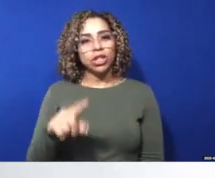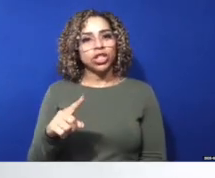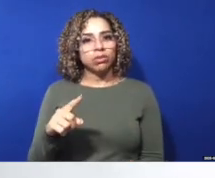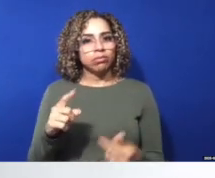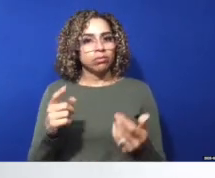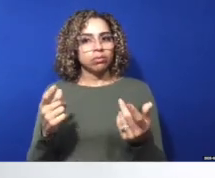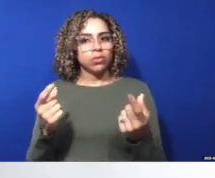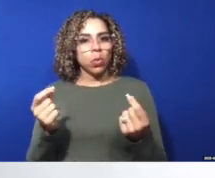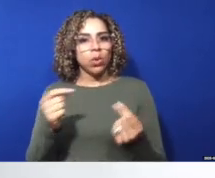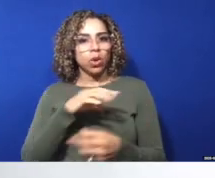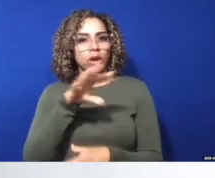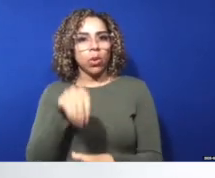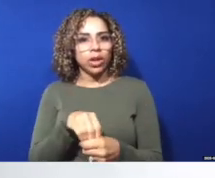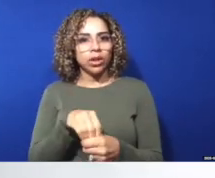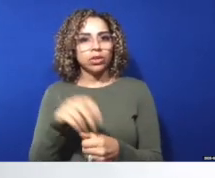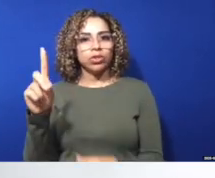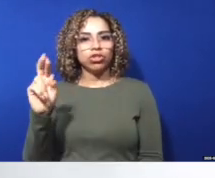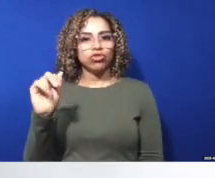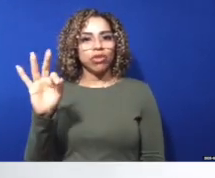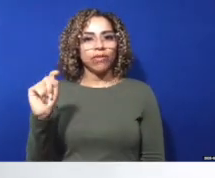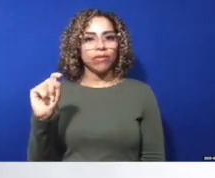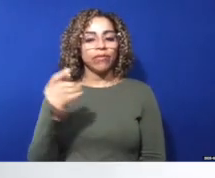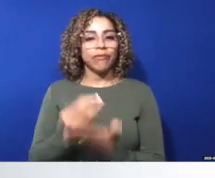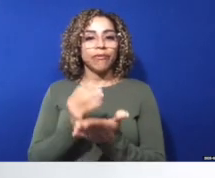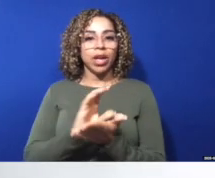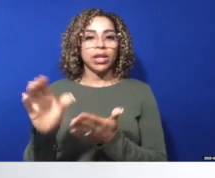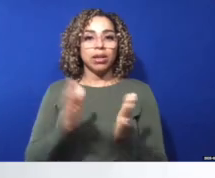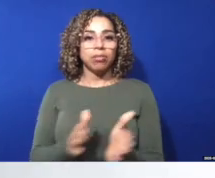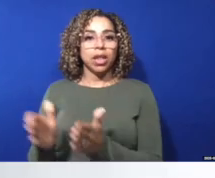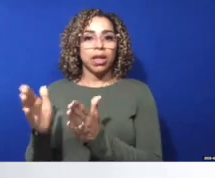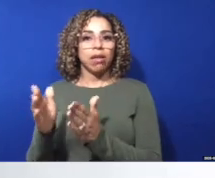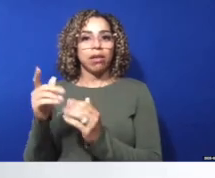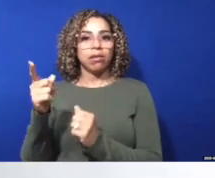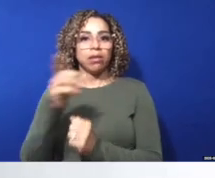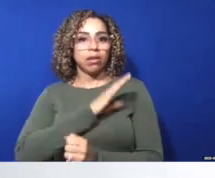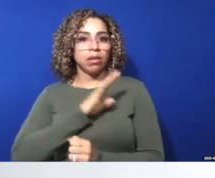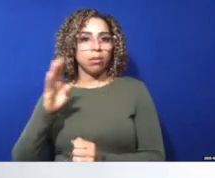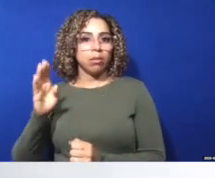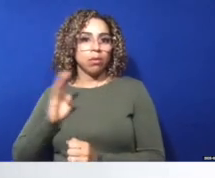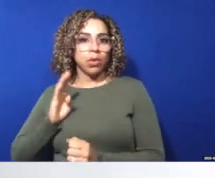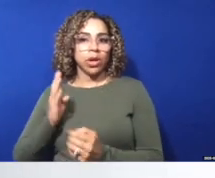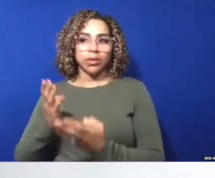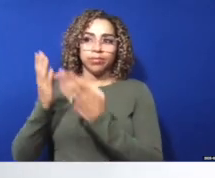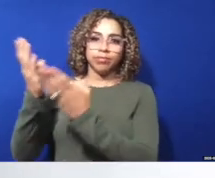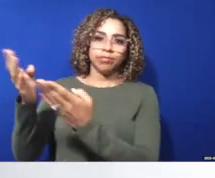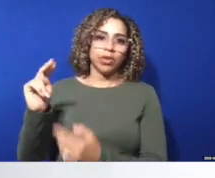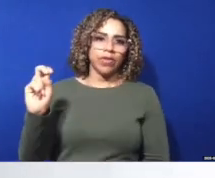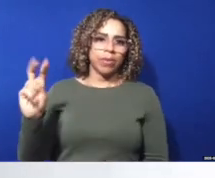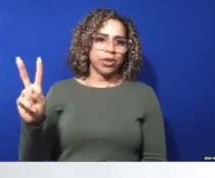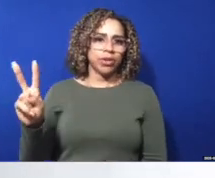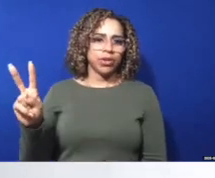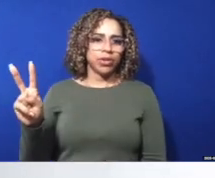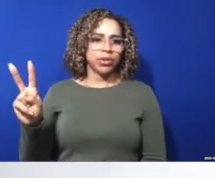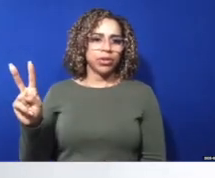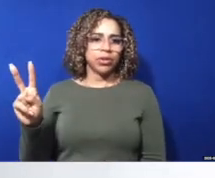into the draft funding plan presented to the board in November. So that will be funding, but will it